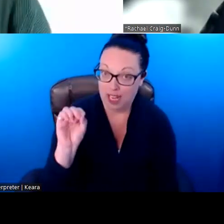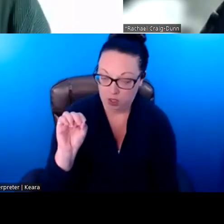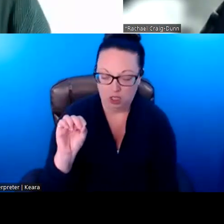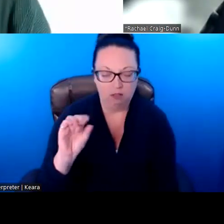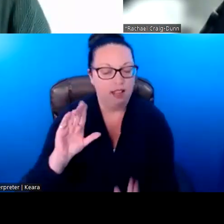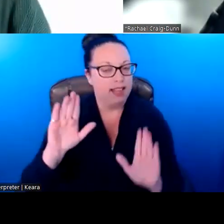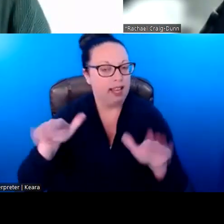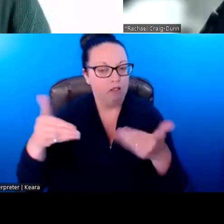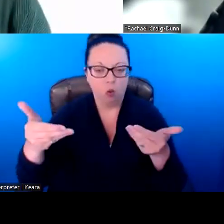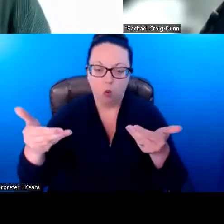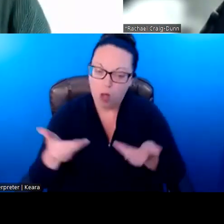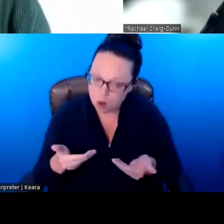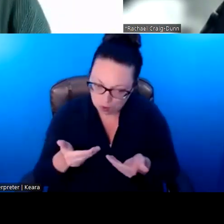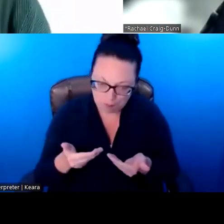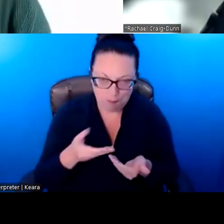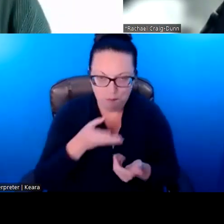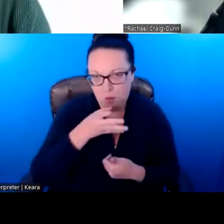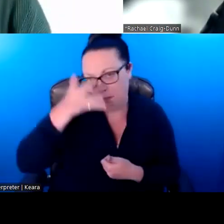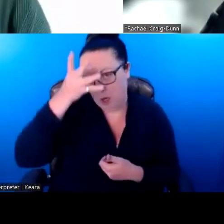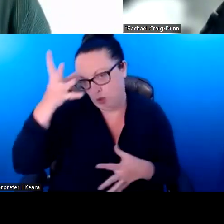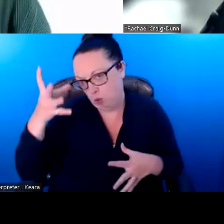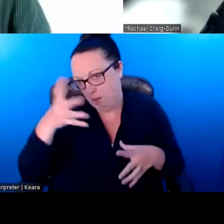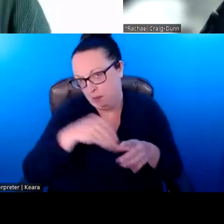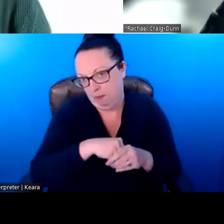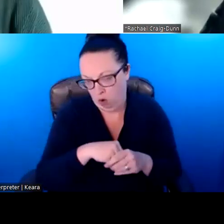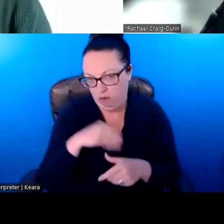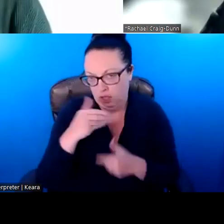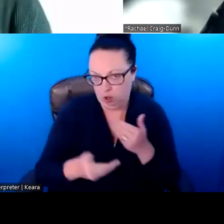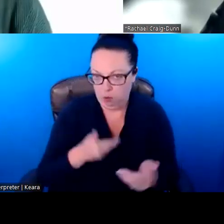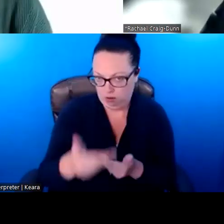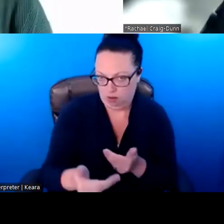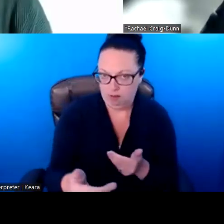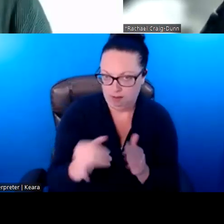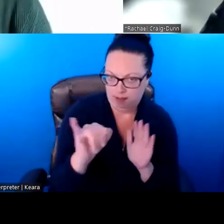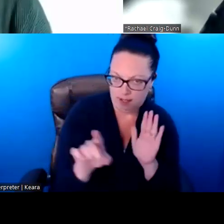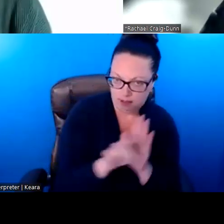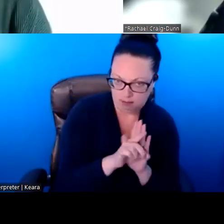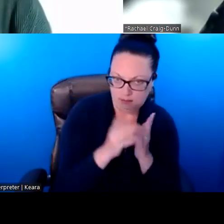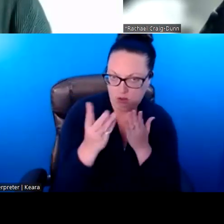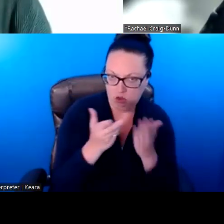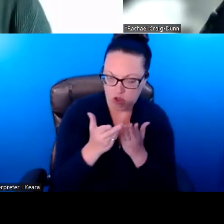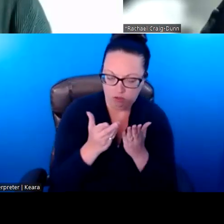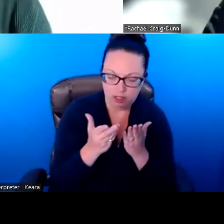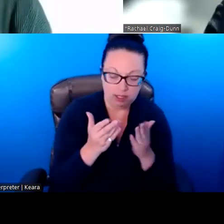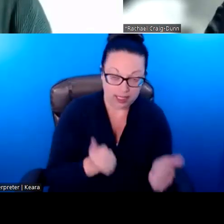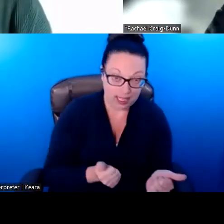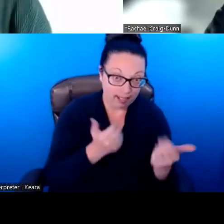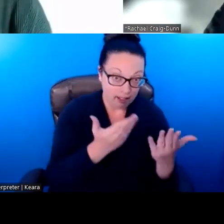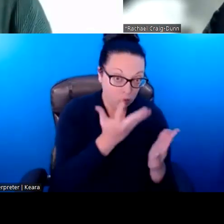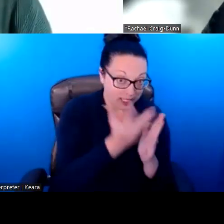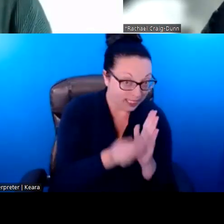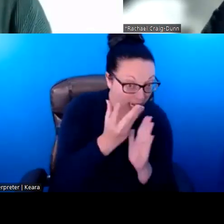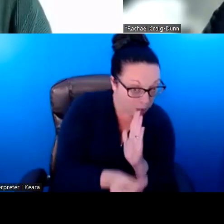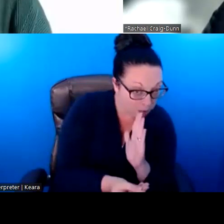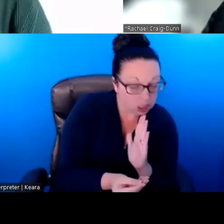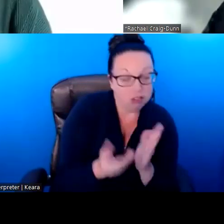welcome for parents to be part of the process in identifying service delivery gaps and things of that